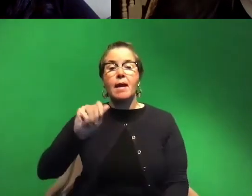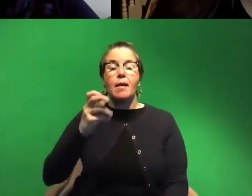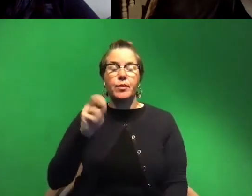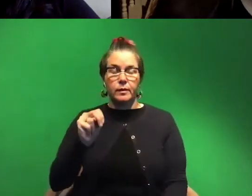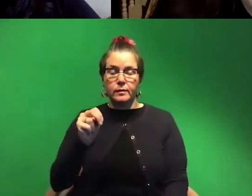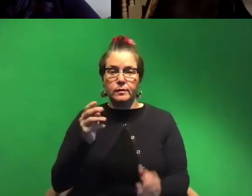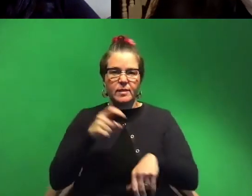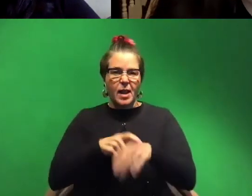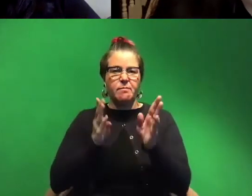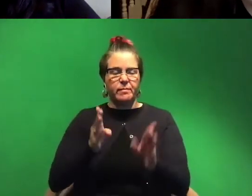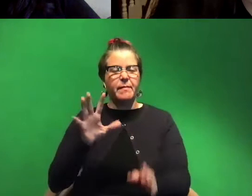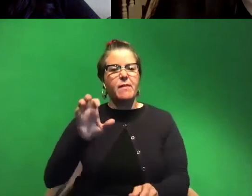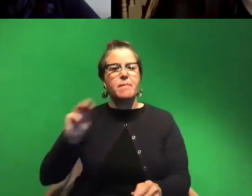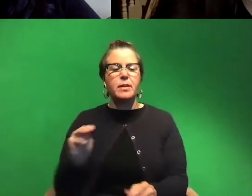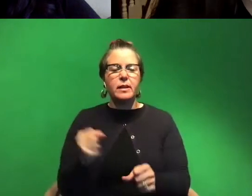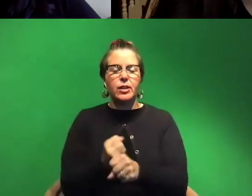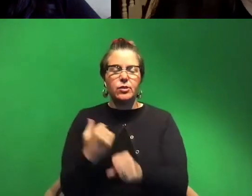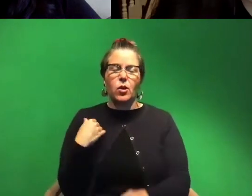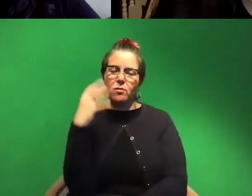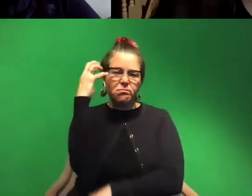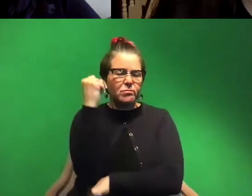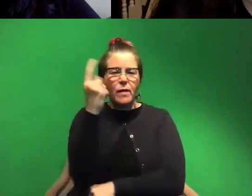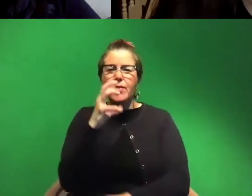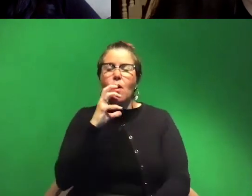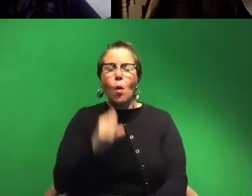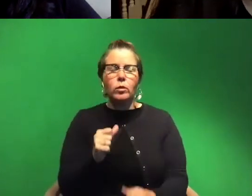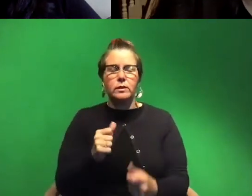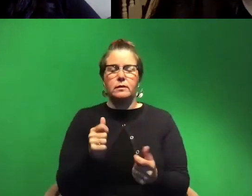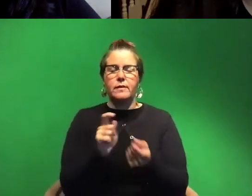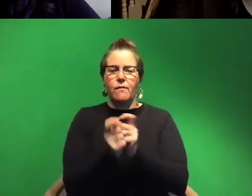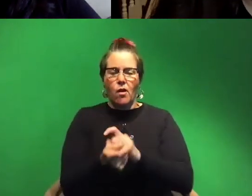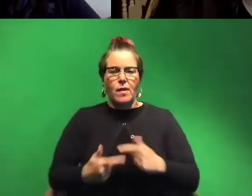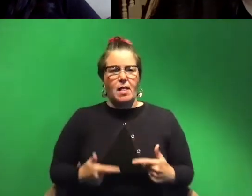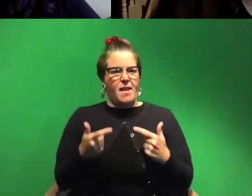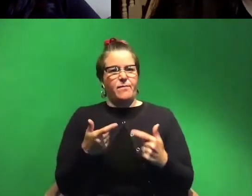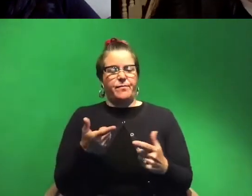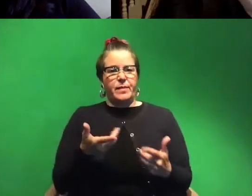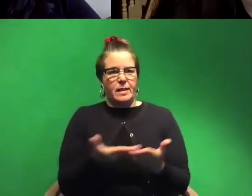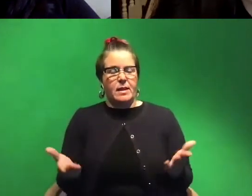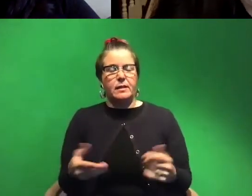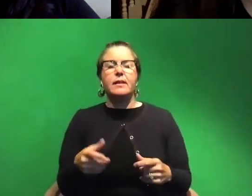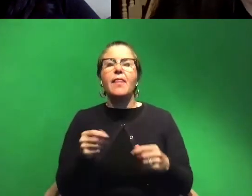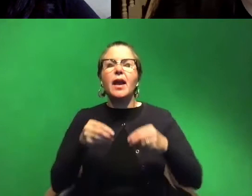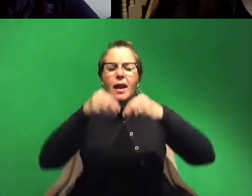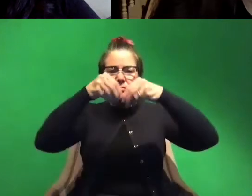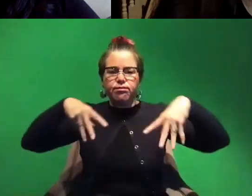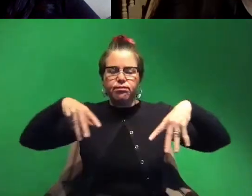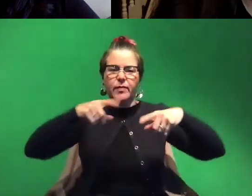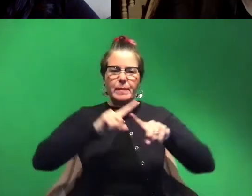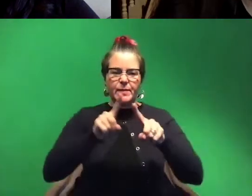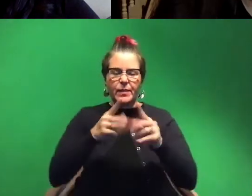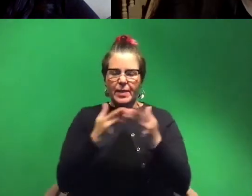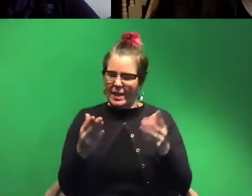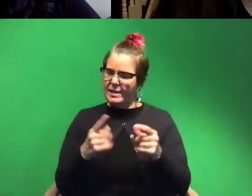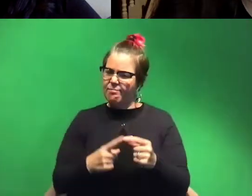years ago. And so they're one of the oldest evolved life forms. And they've kind of branched off from a lot of other things in a very, very